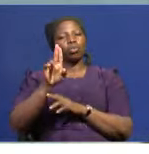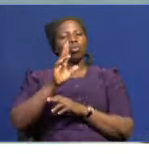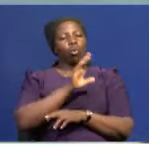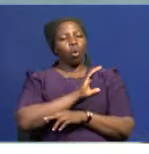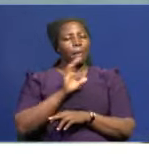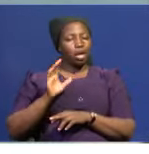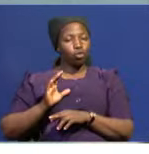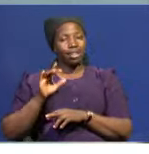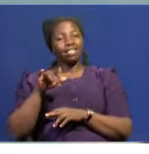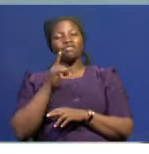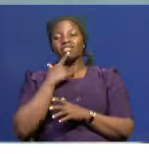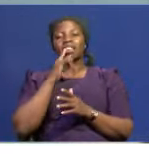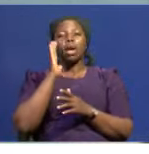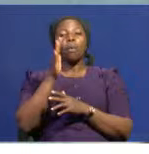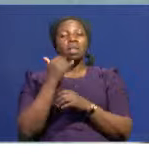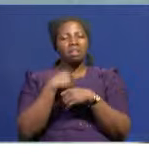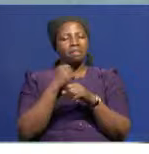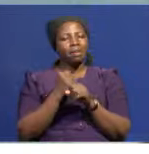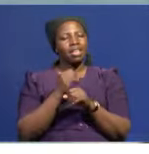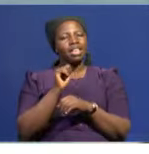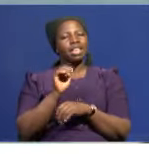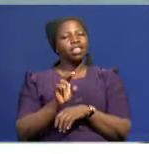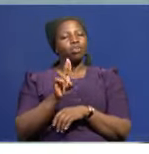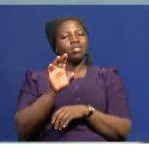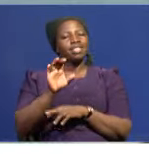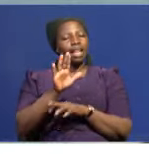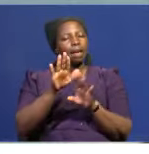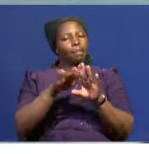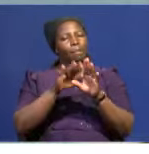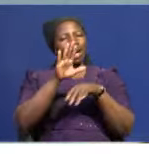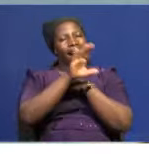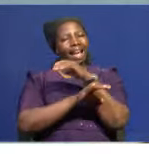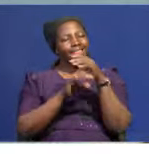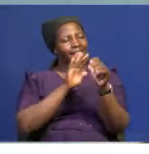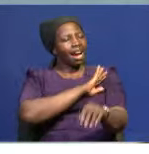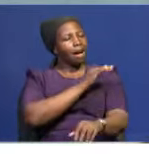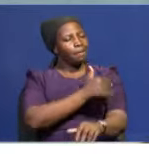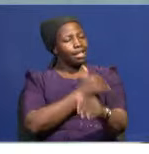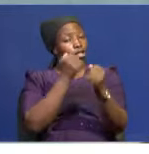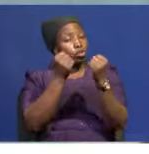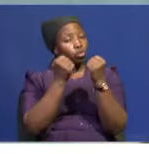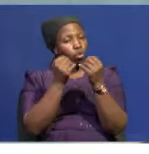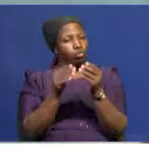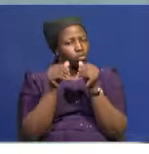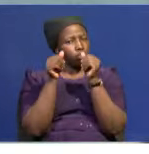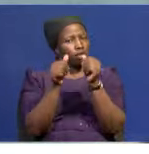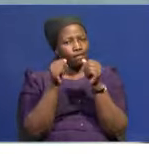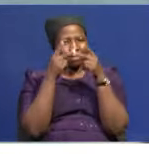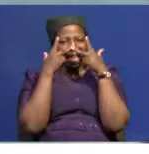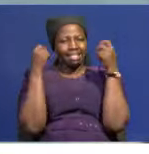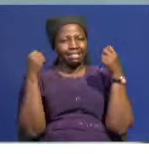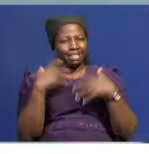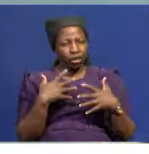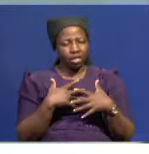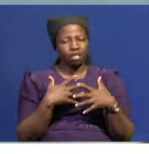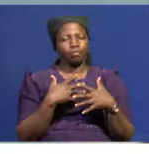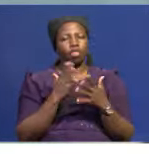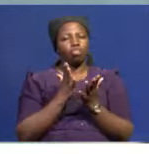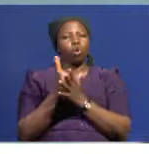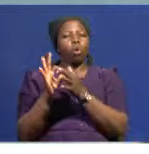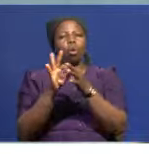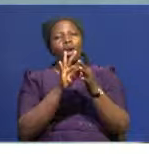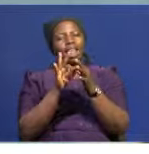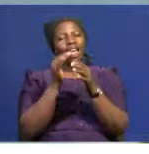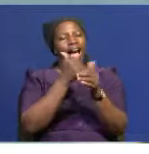the capacity of the AUC member states to combat terrorism through coordinated efforts, intelligence sharing,